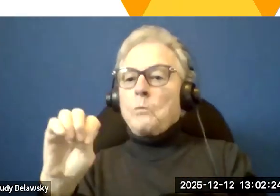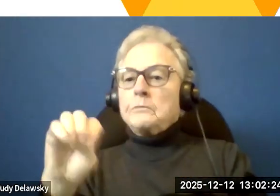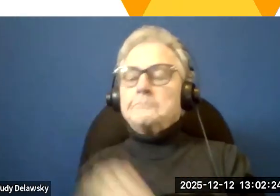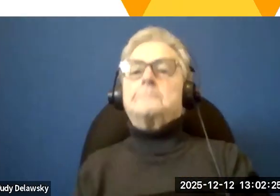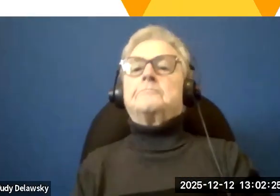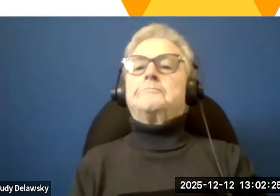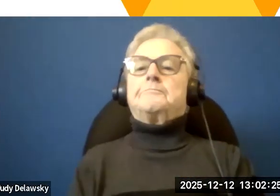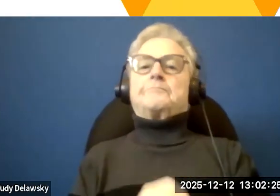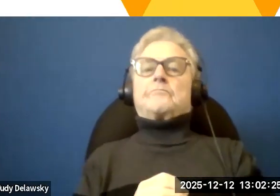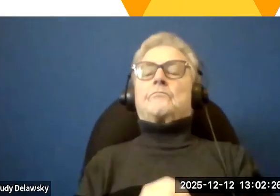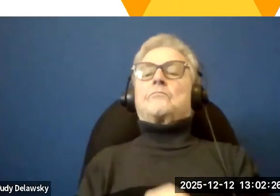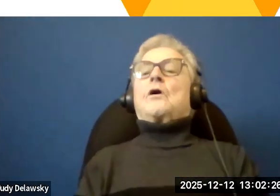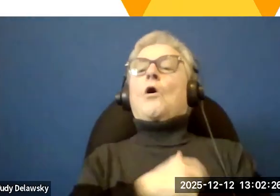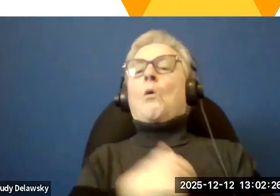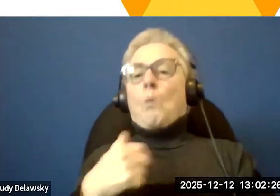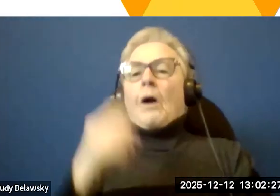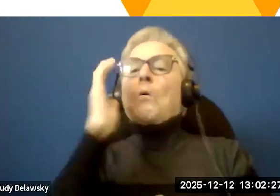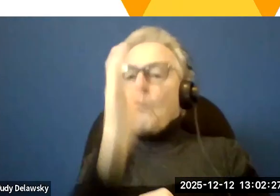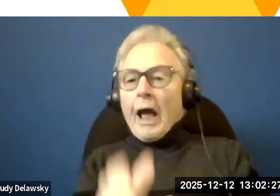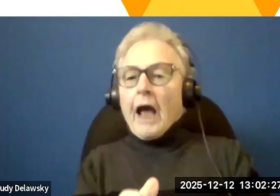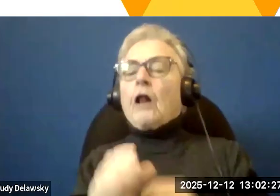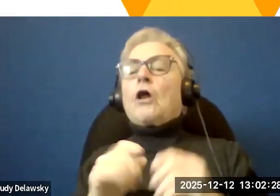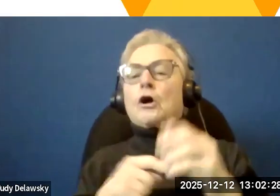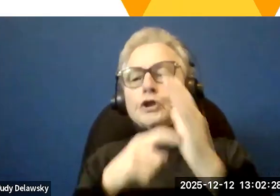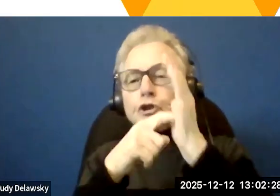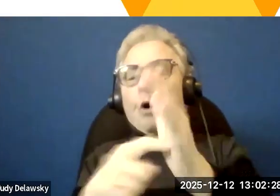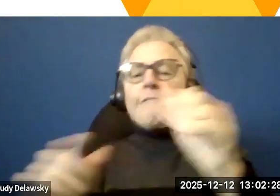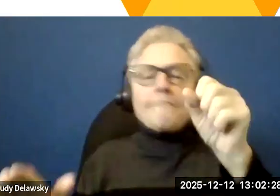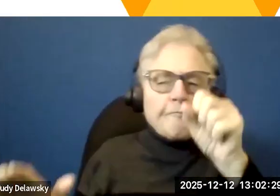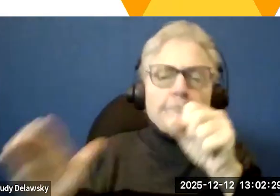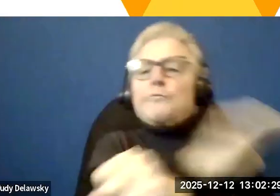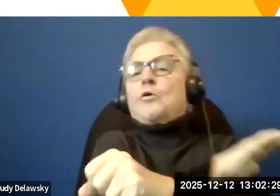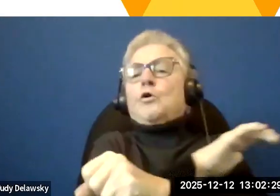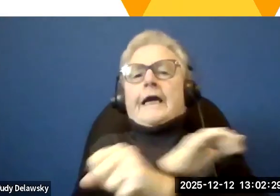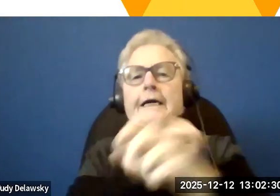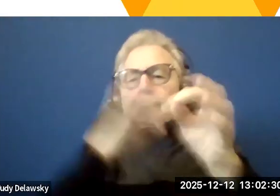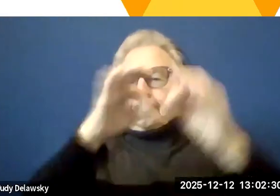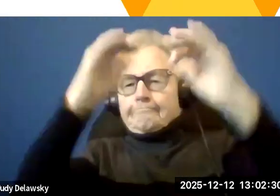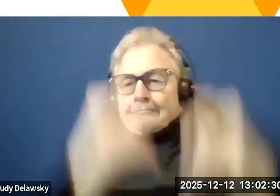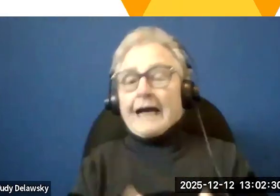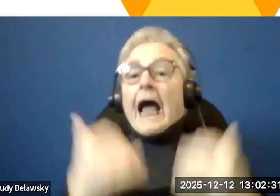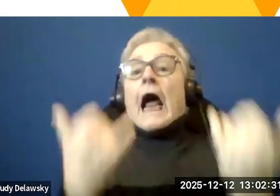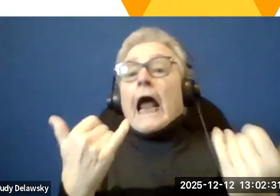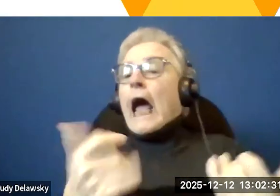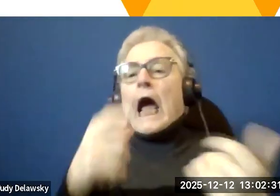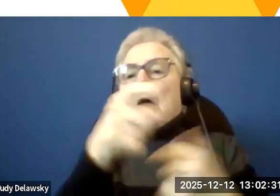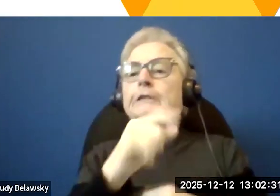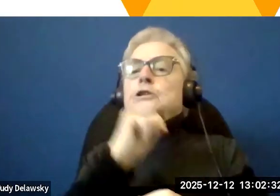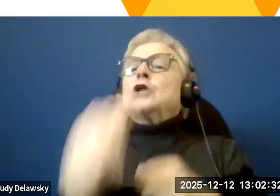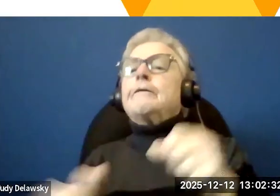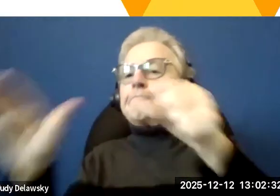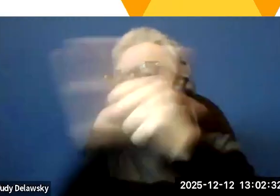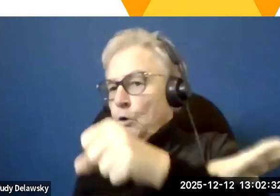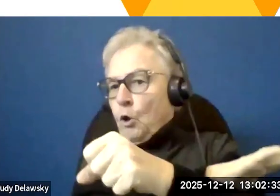translated. My apologies. We will share a fully translated version probably in the new year, along with our website launch.